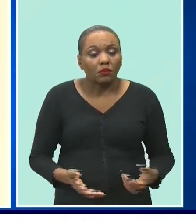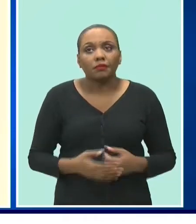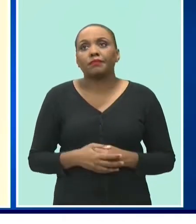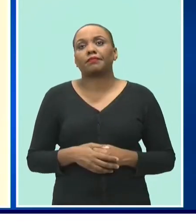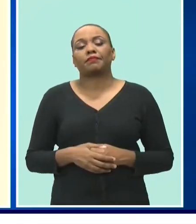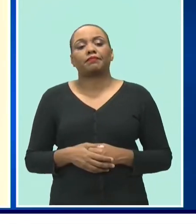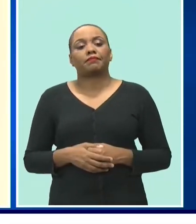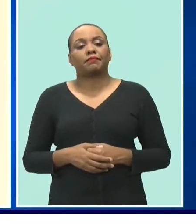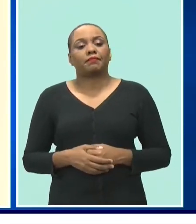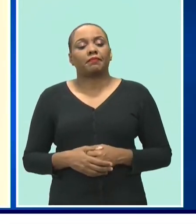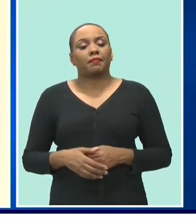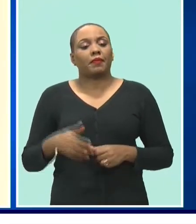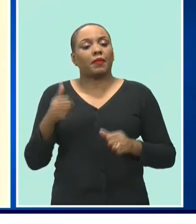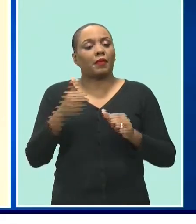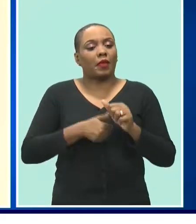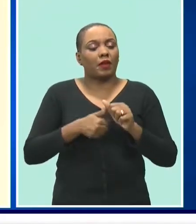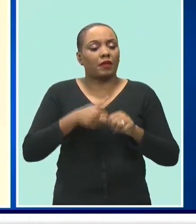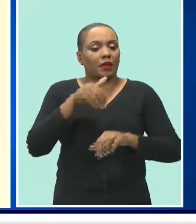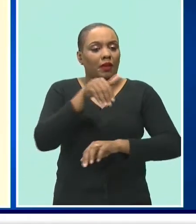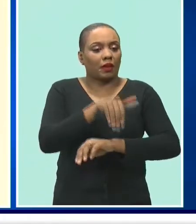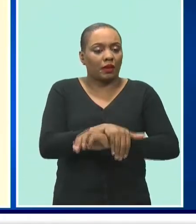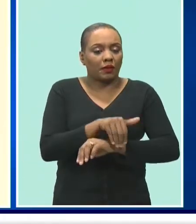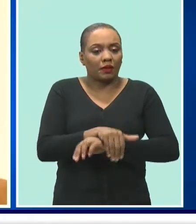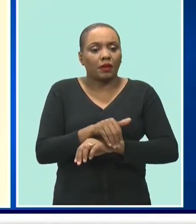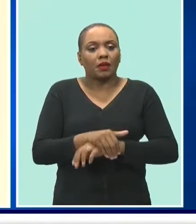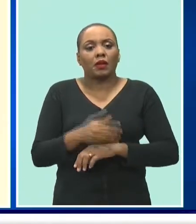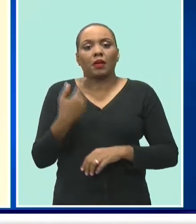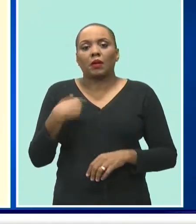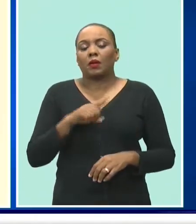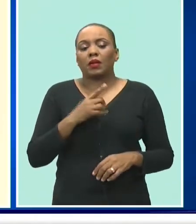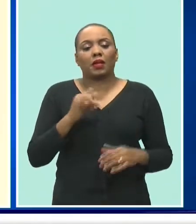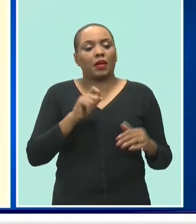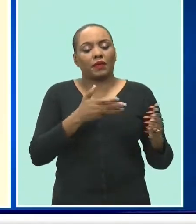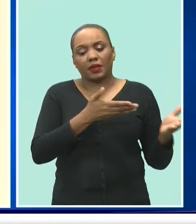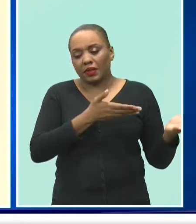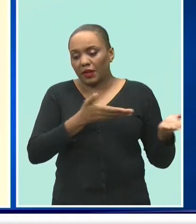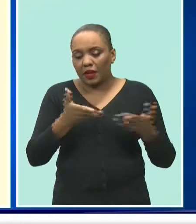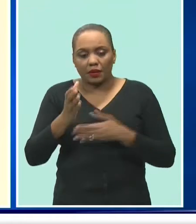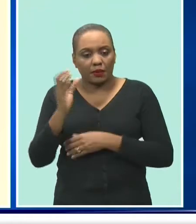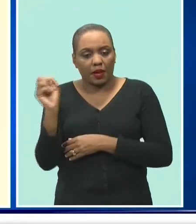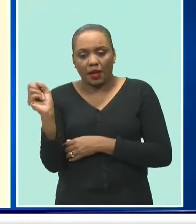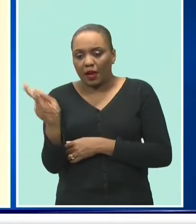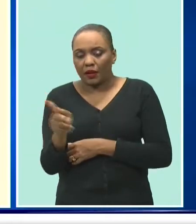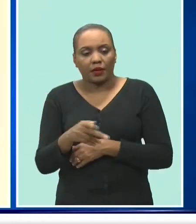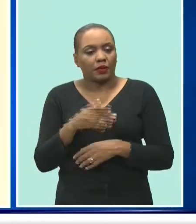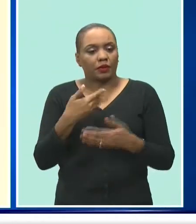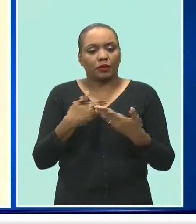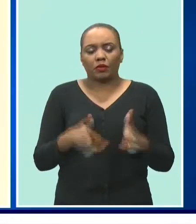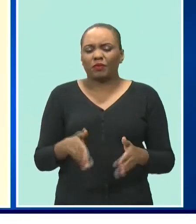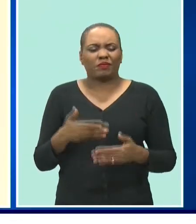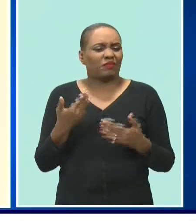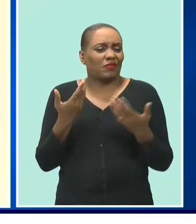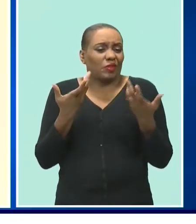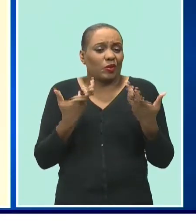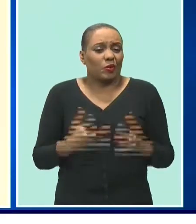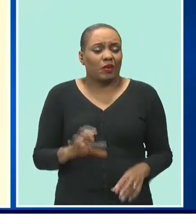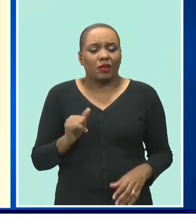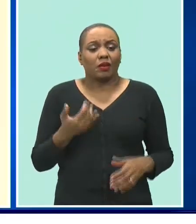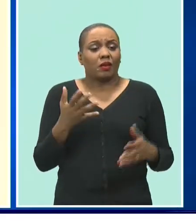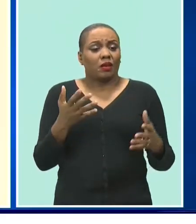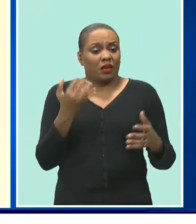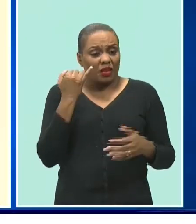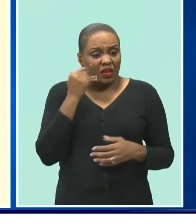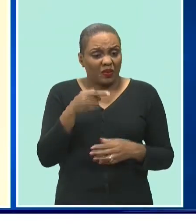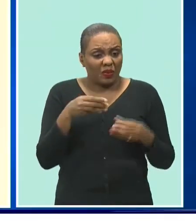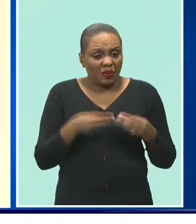every evening, on conclusion of public viewing, we take these back to the police exhibit management facility. We don't want to do that. We want the owners